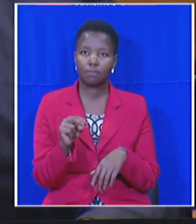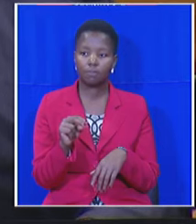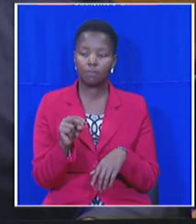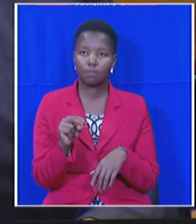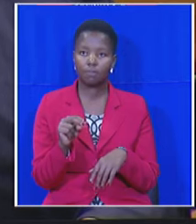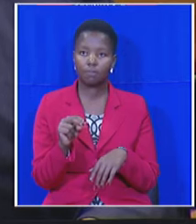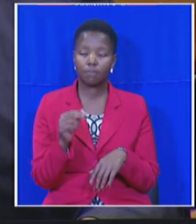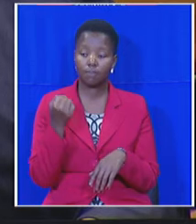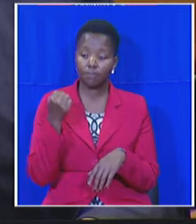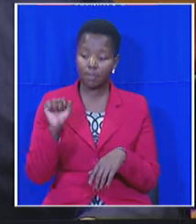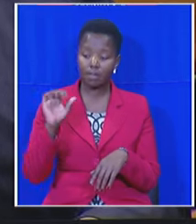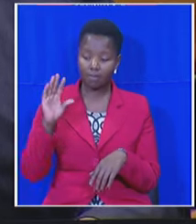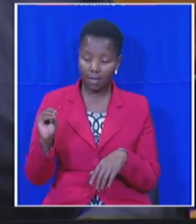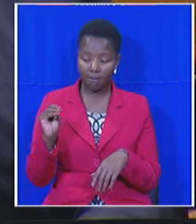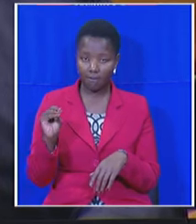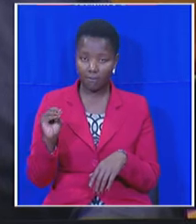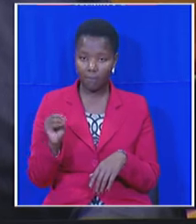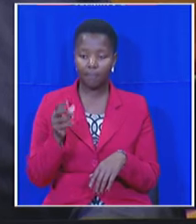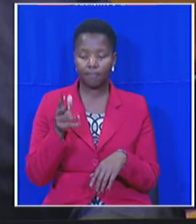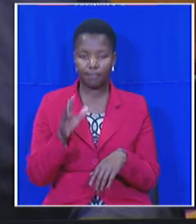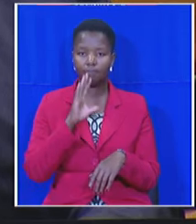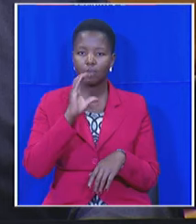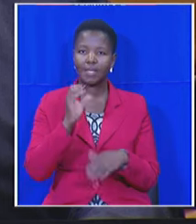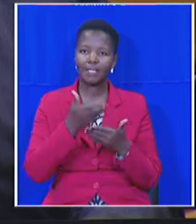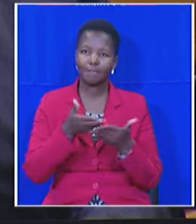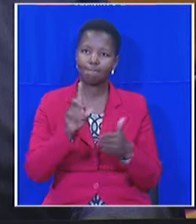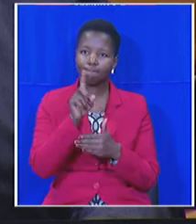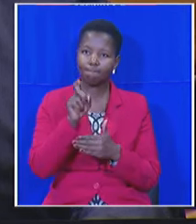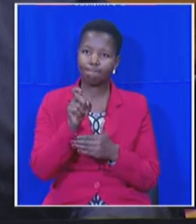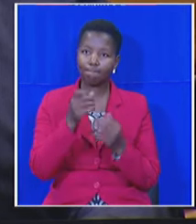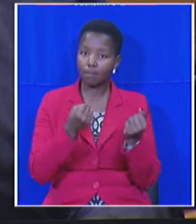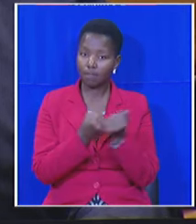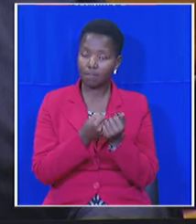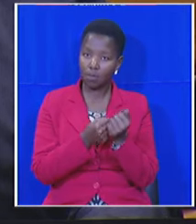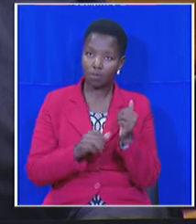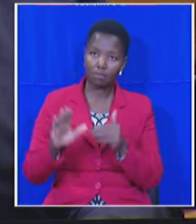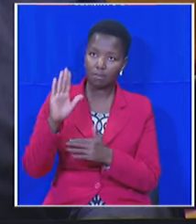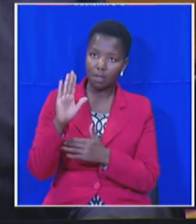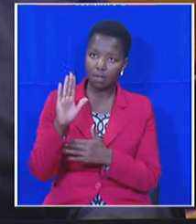There being objections, I now put the question. Those in favor will say aye.